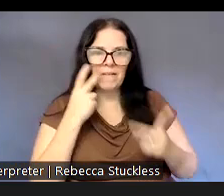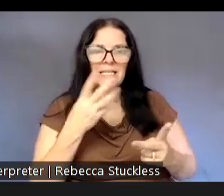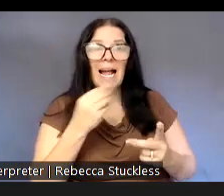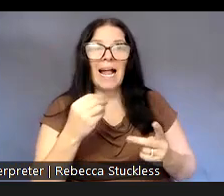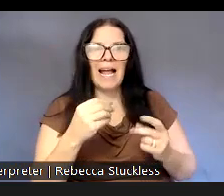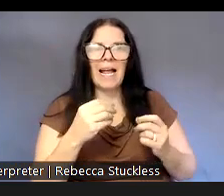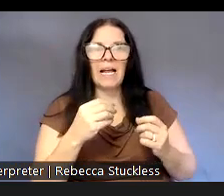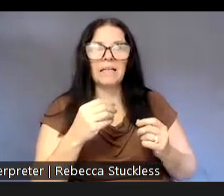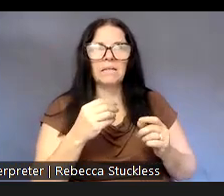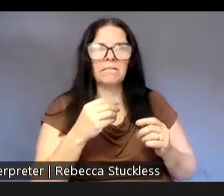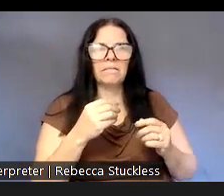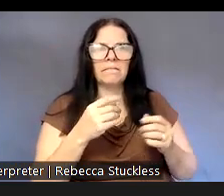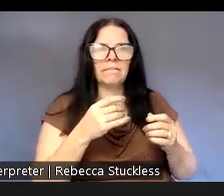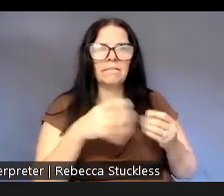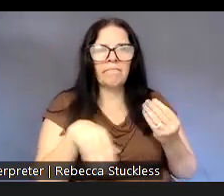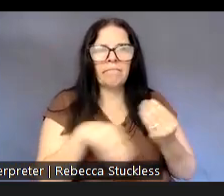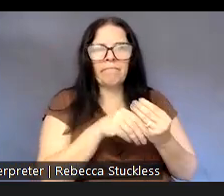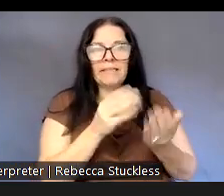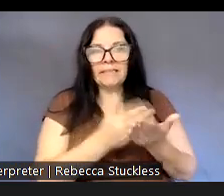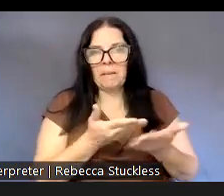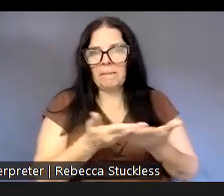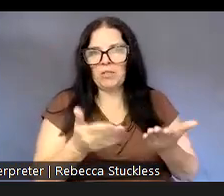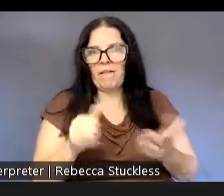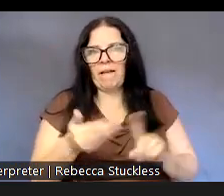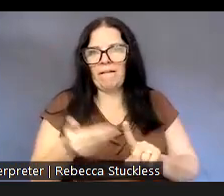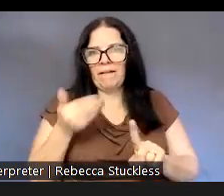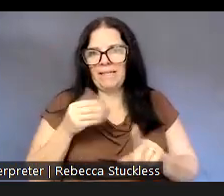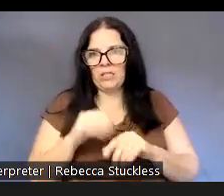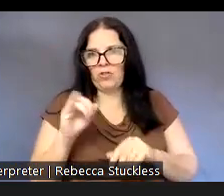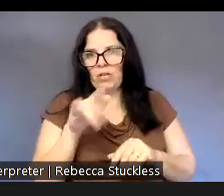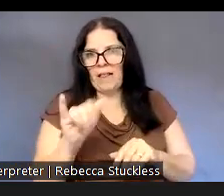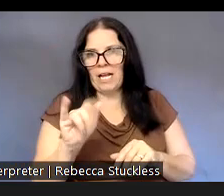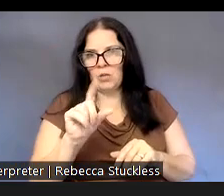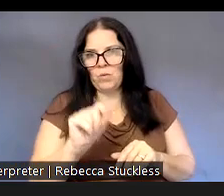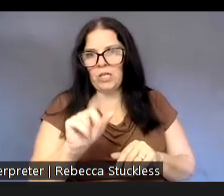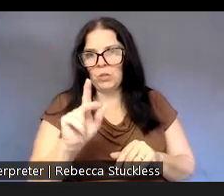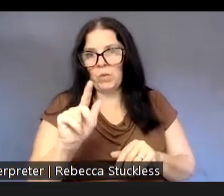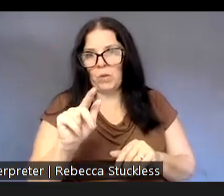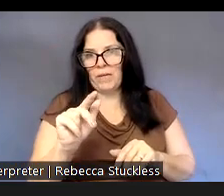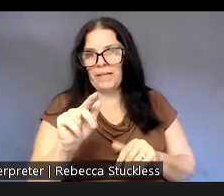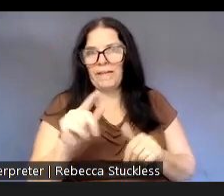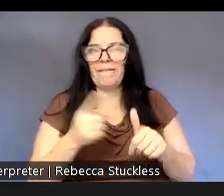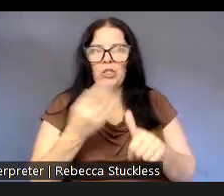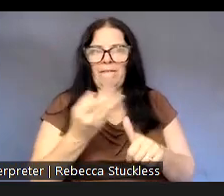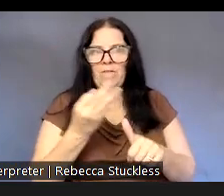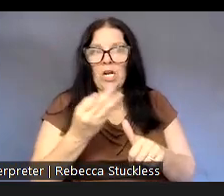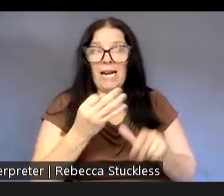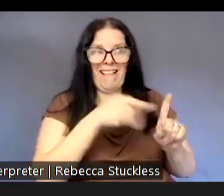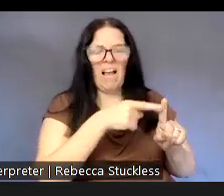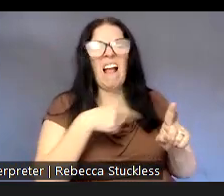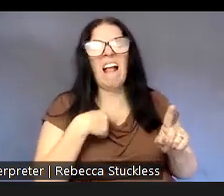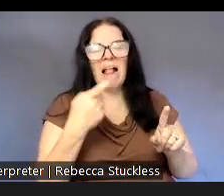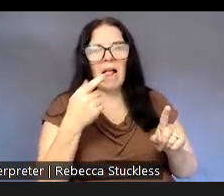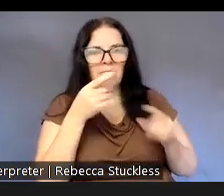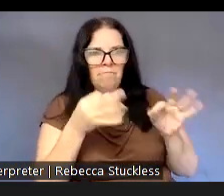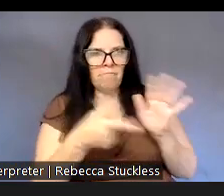same material that was covered in the July 2023 First Friday. You know, I felt